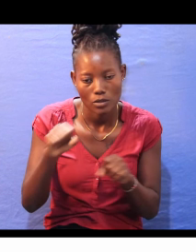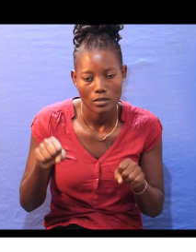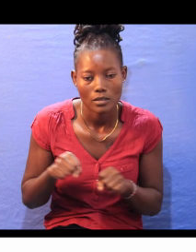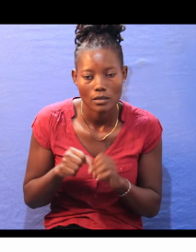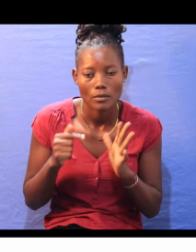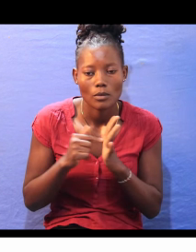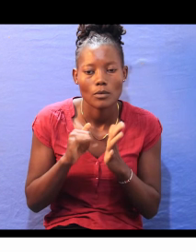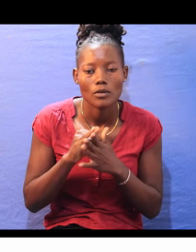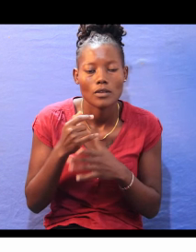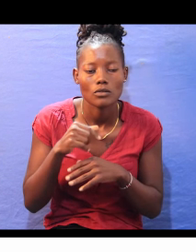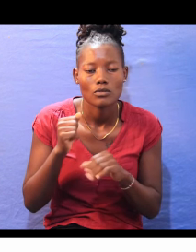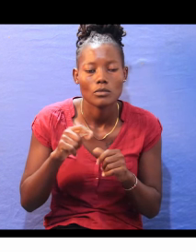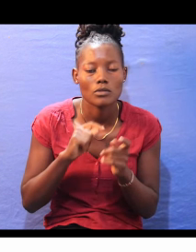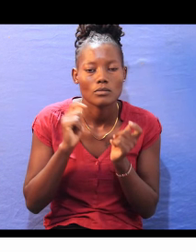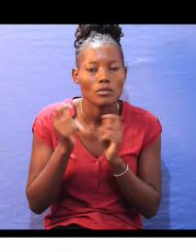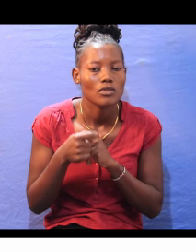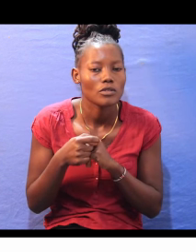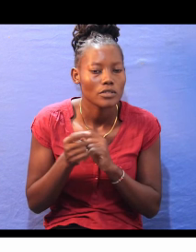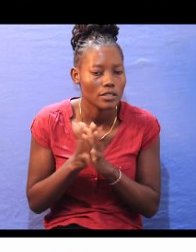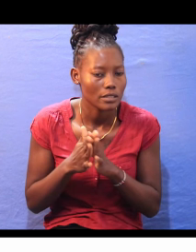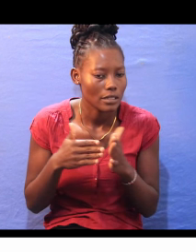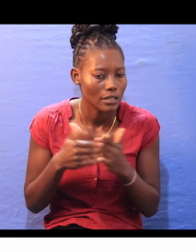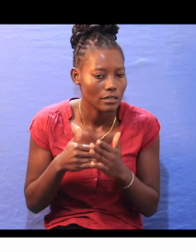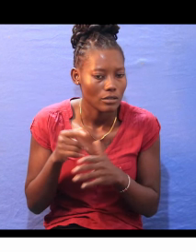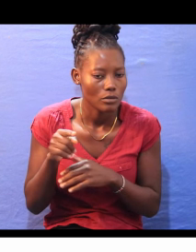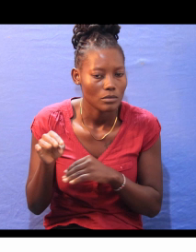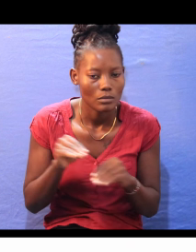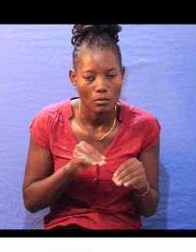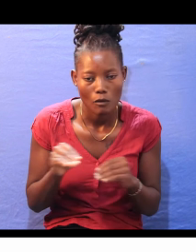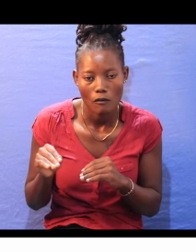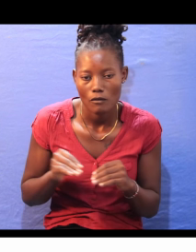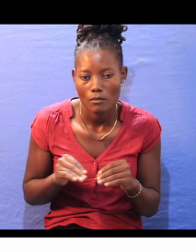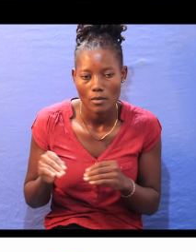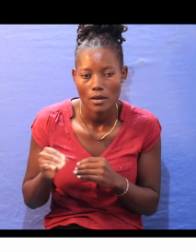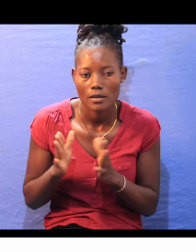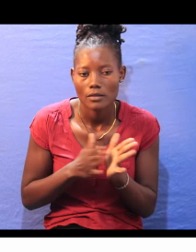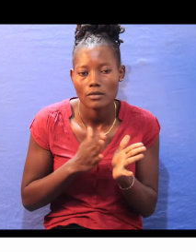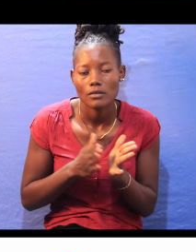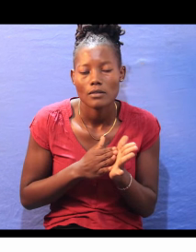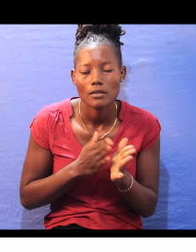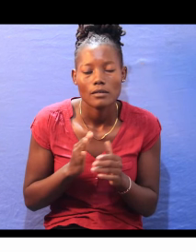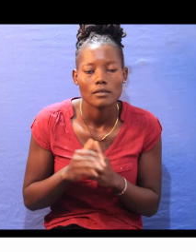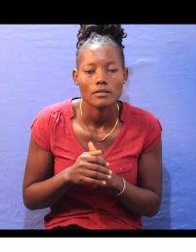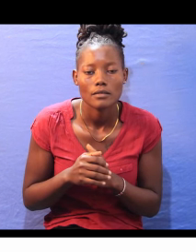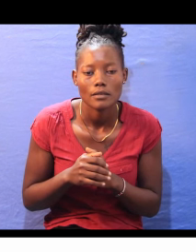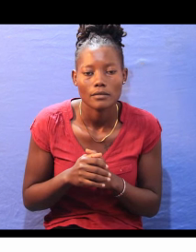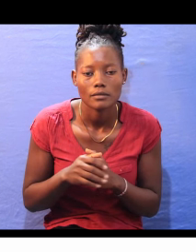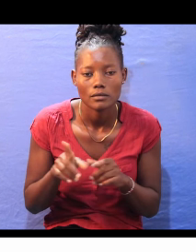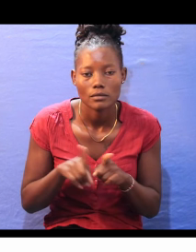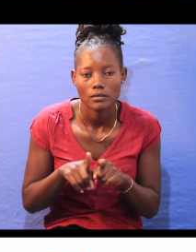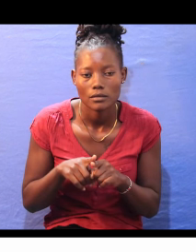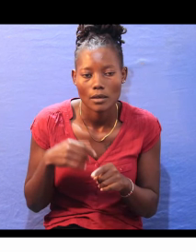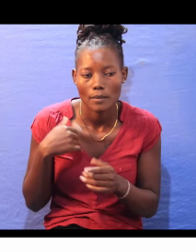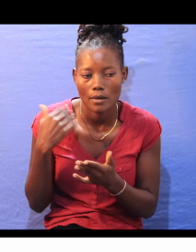change direction and stop, decelerate movement as quickly as possible. And our